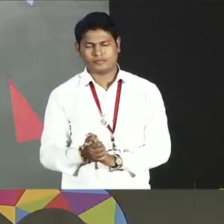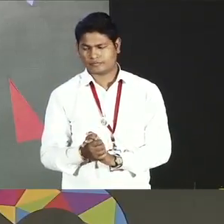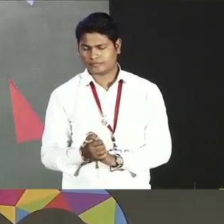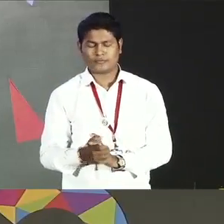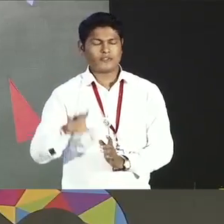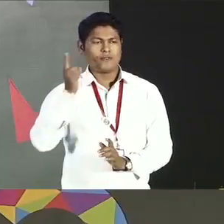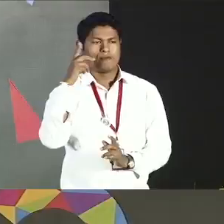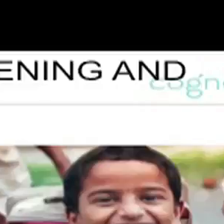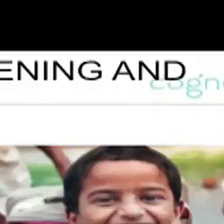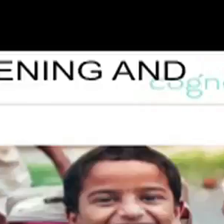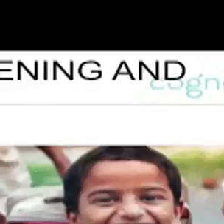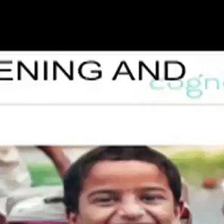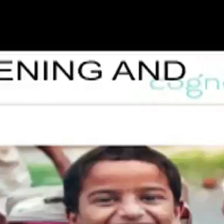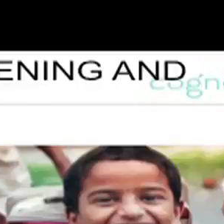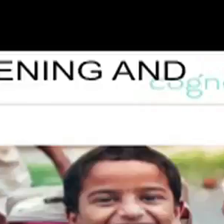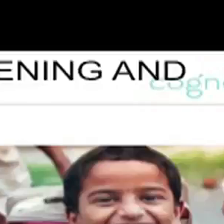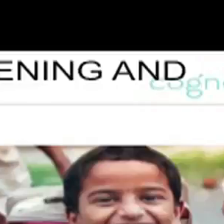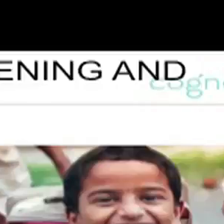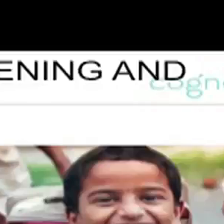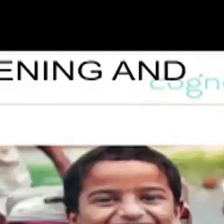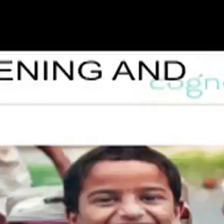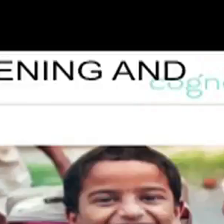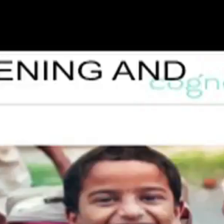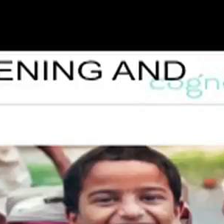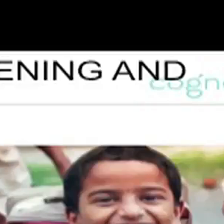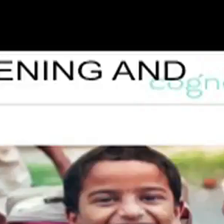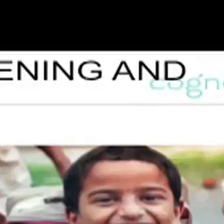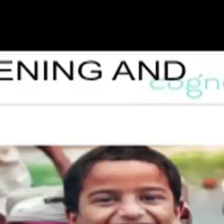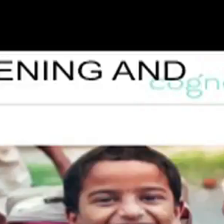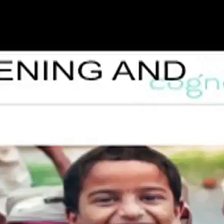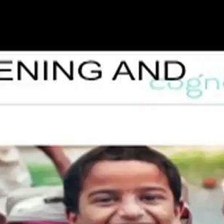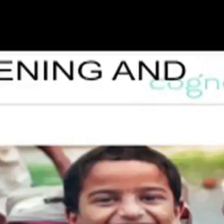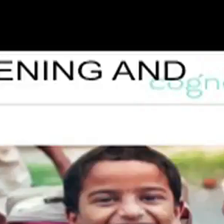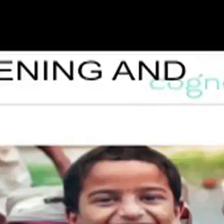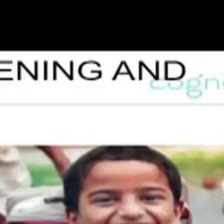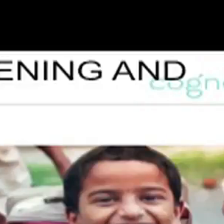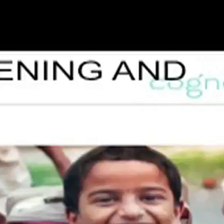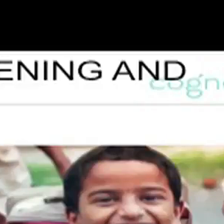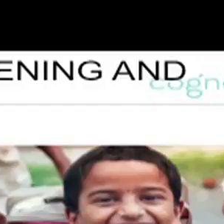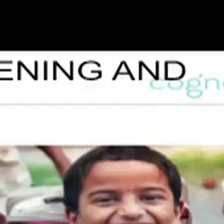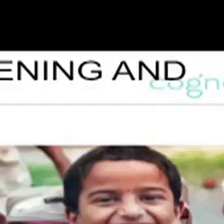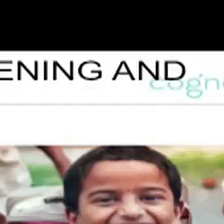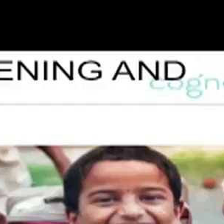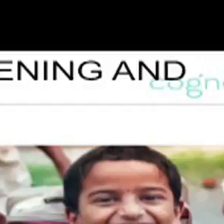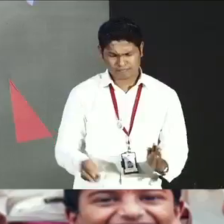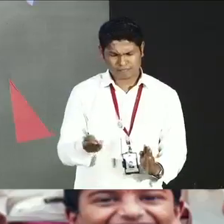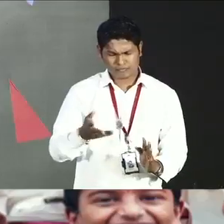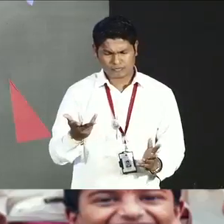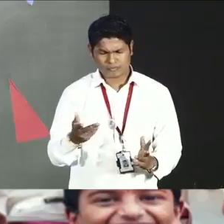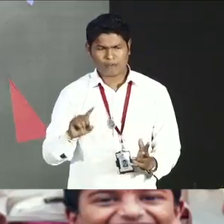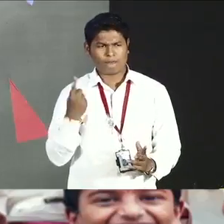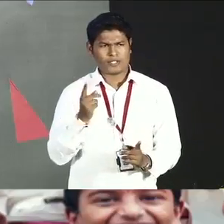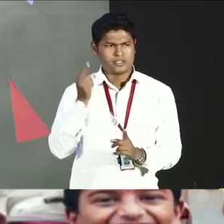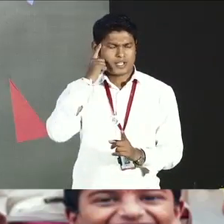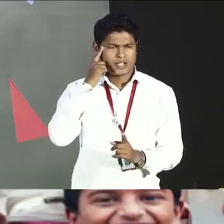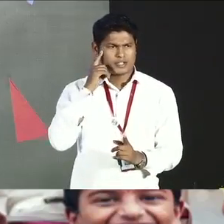The reason we want to do this, obviously, is it's not just about getting children help early, it's the fact that when you help these children early, it